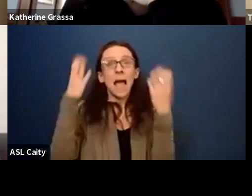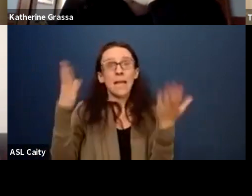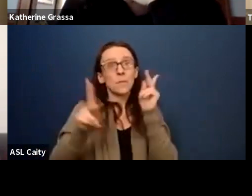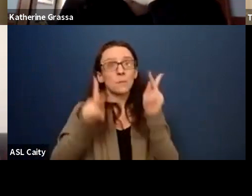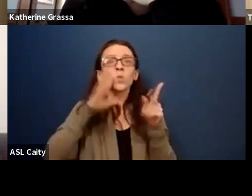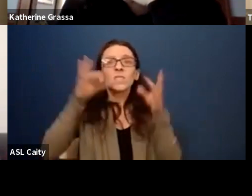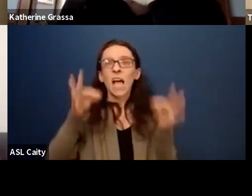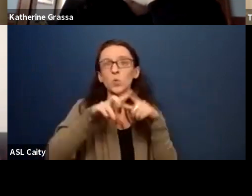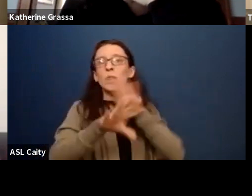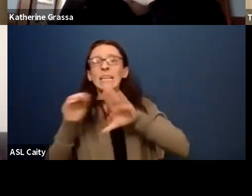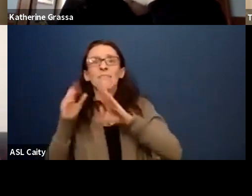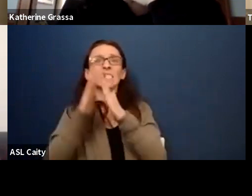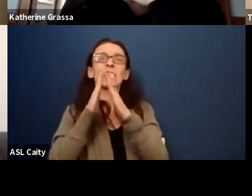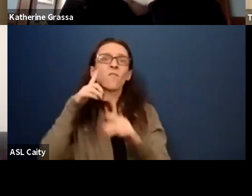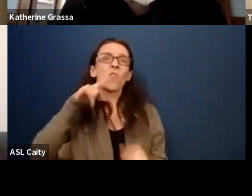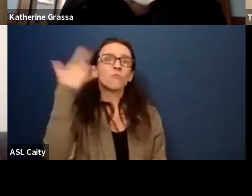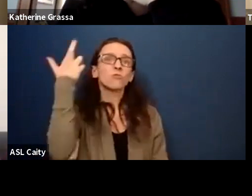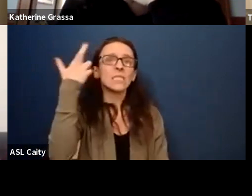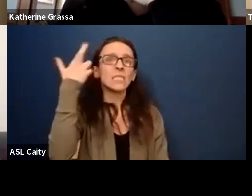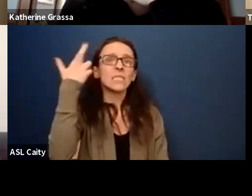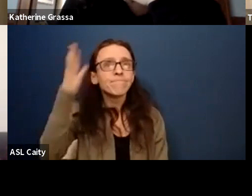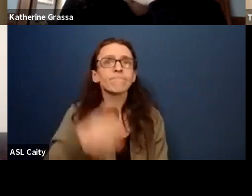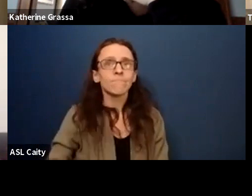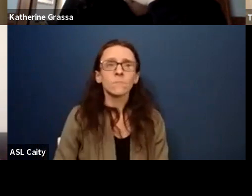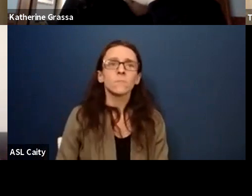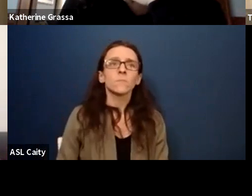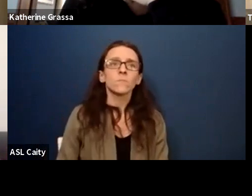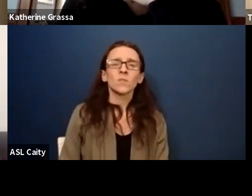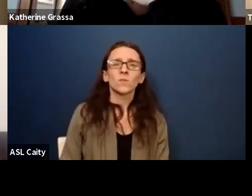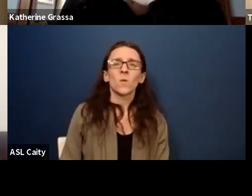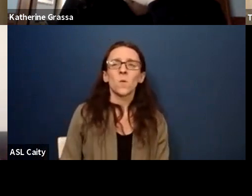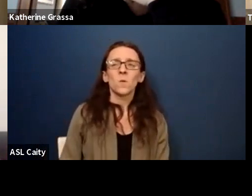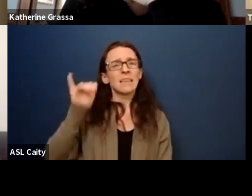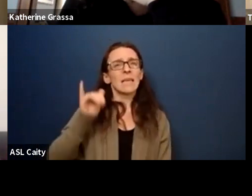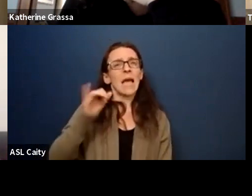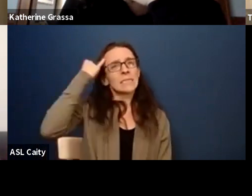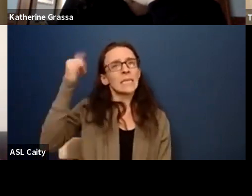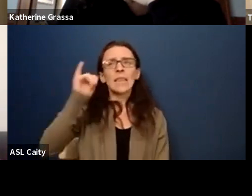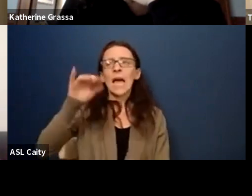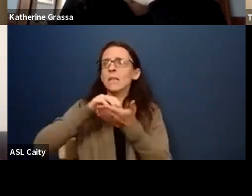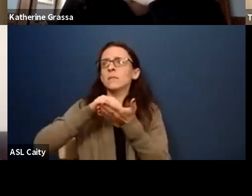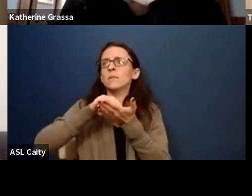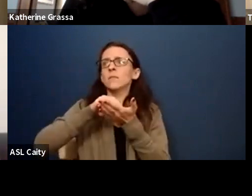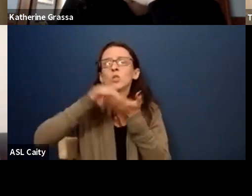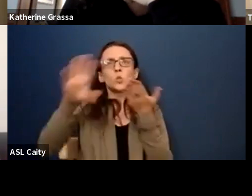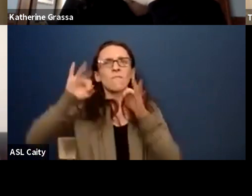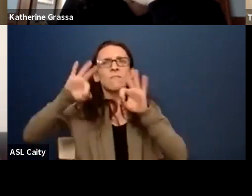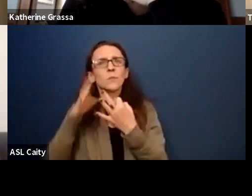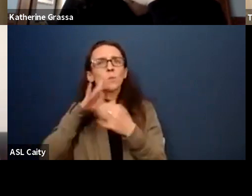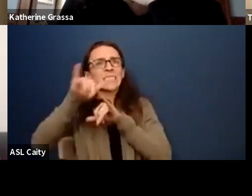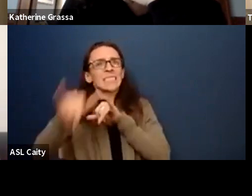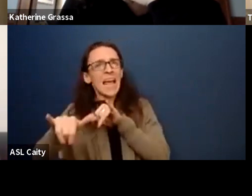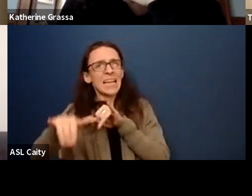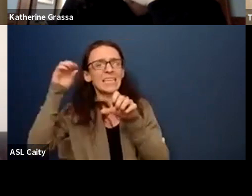And so the idea that, folks would stay in the city and know that their child could get